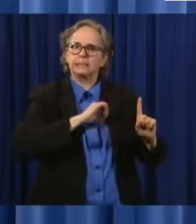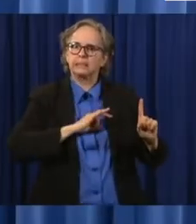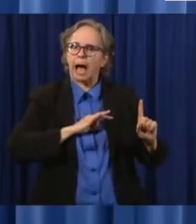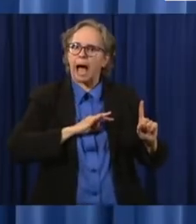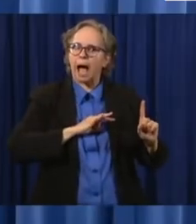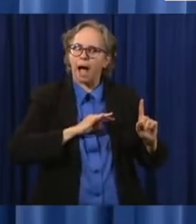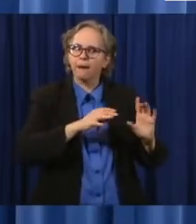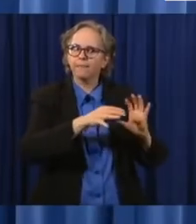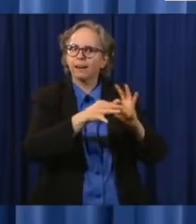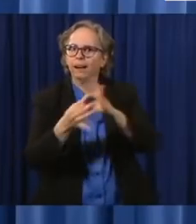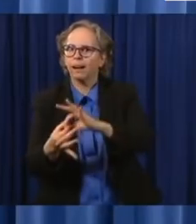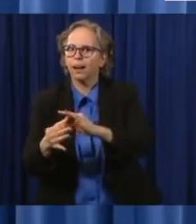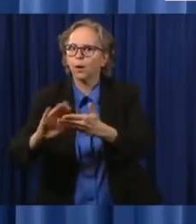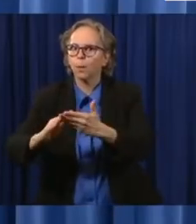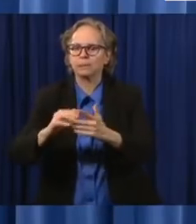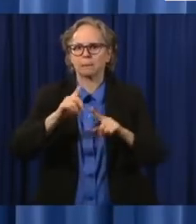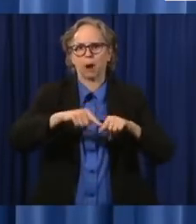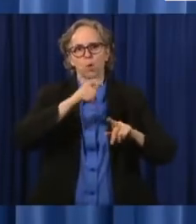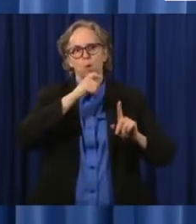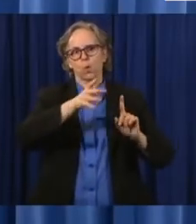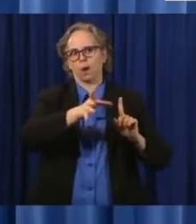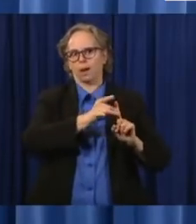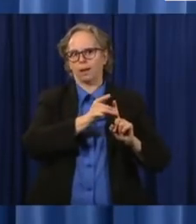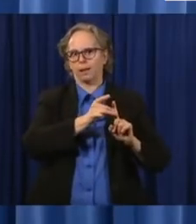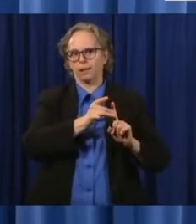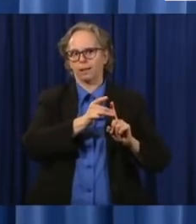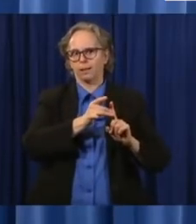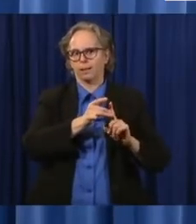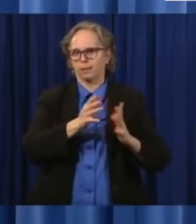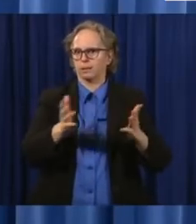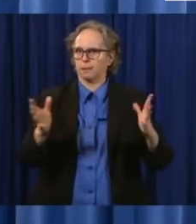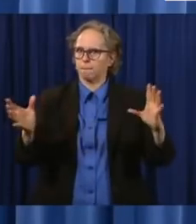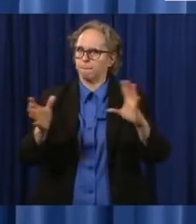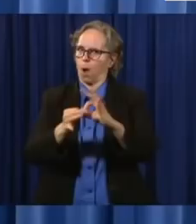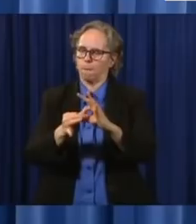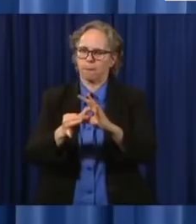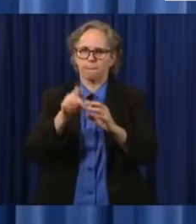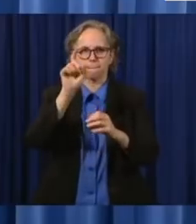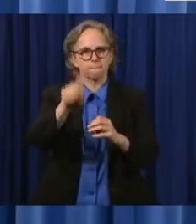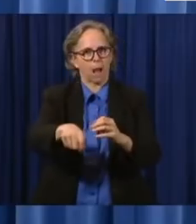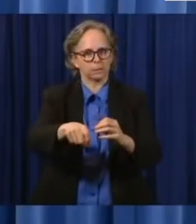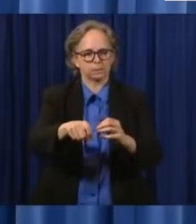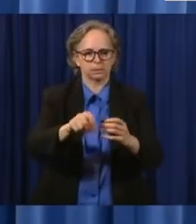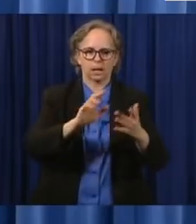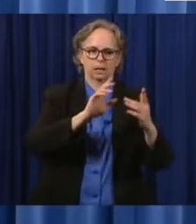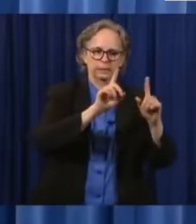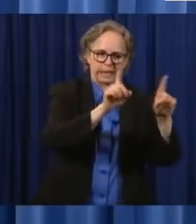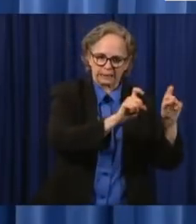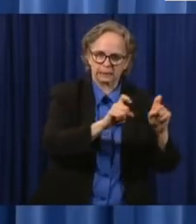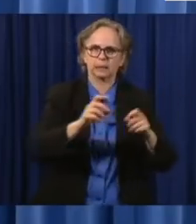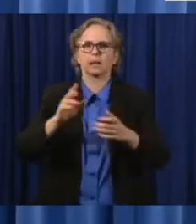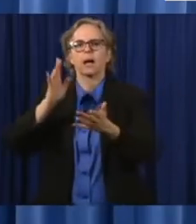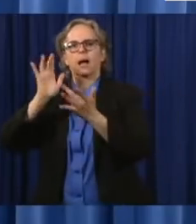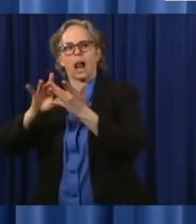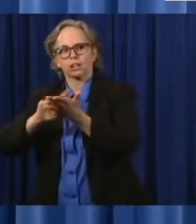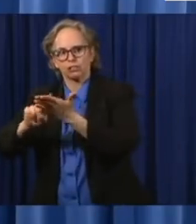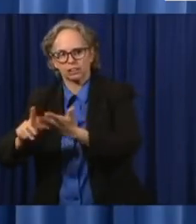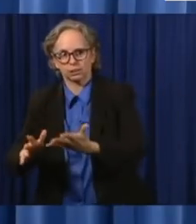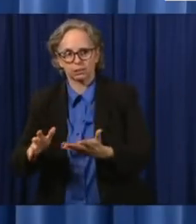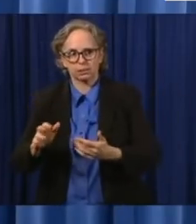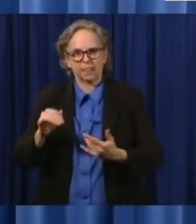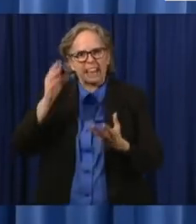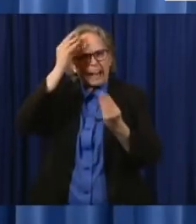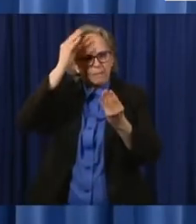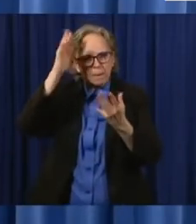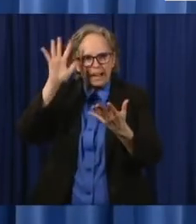the testing and the tracing have to go together, and taking the data from the